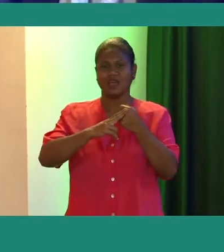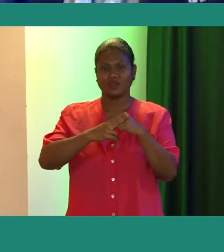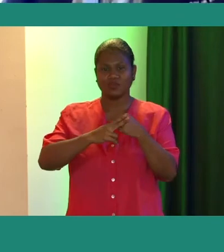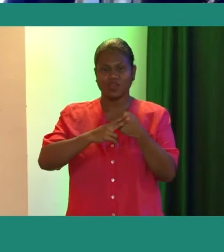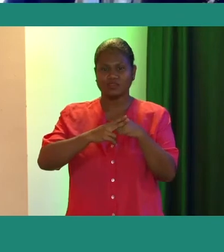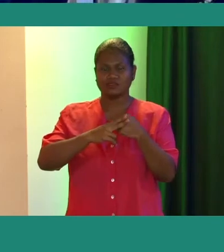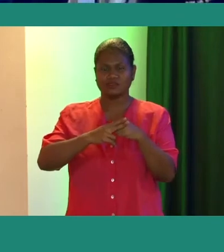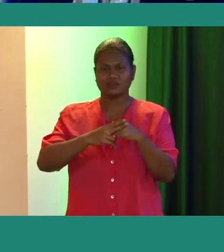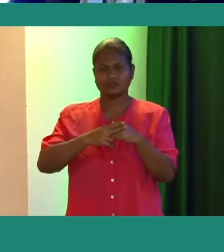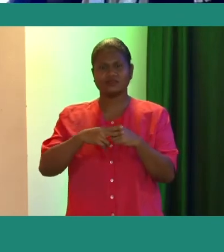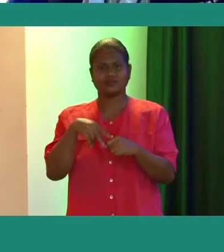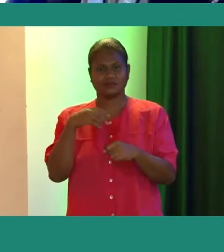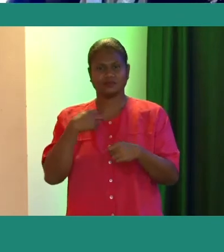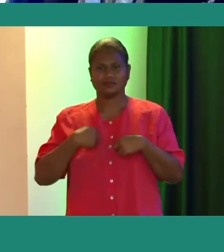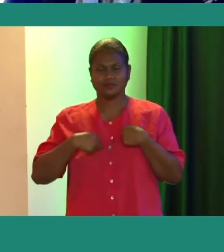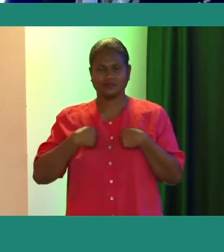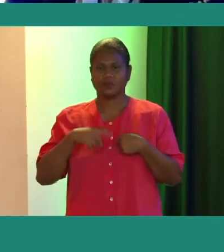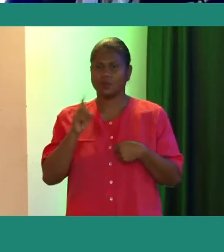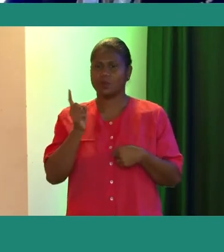are the ways forward?